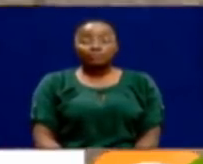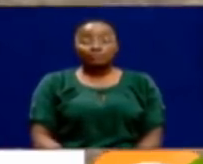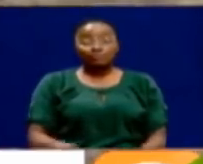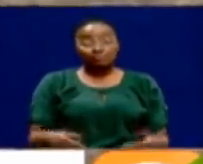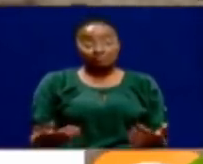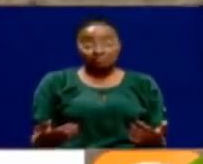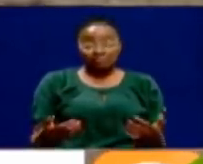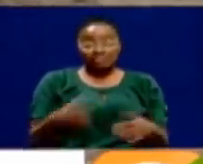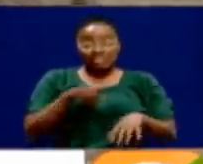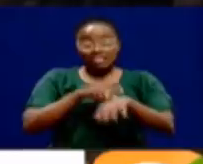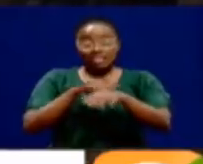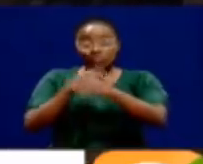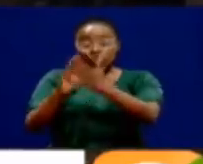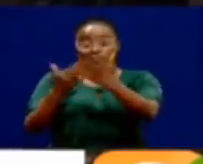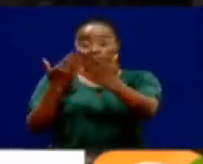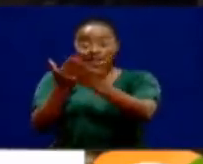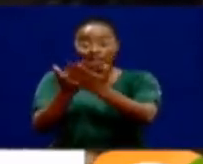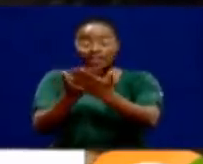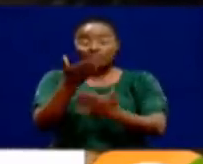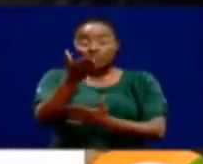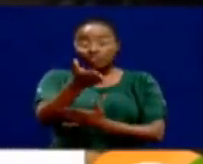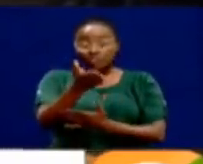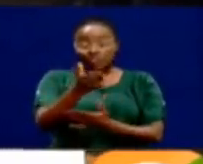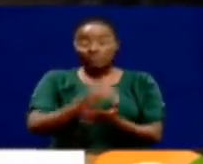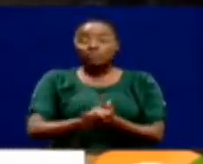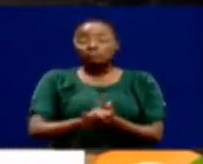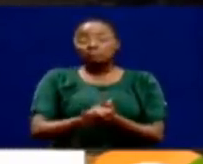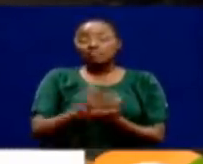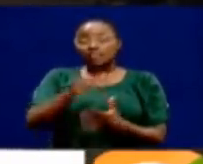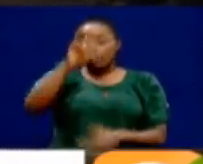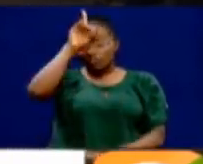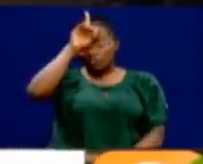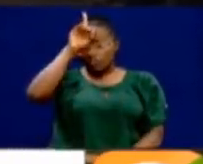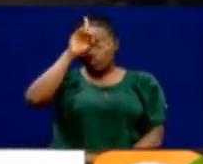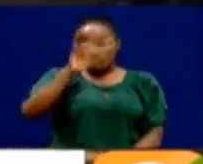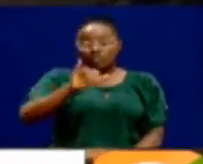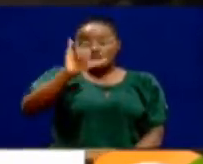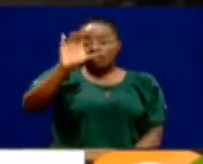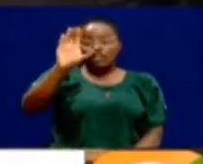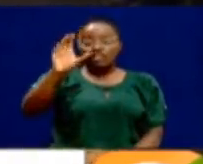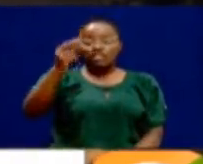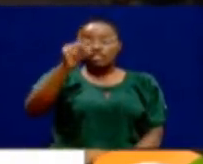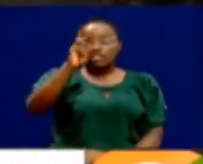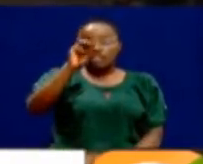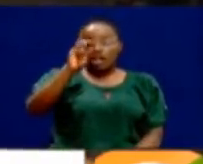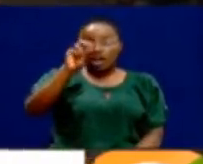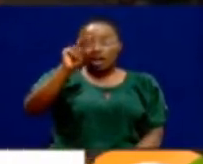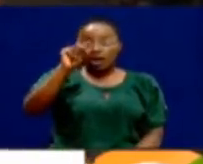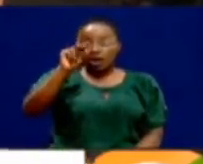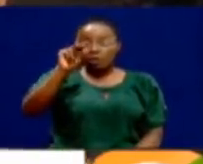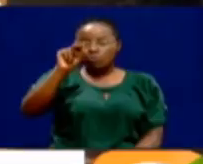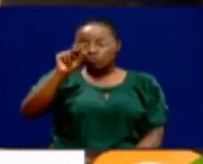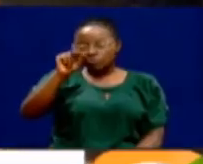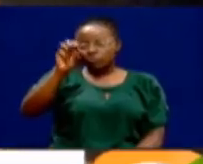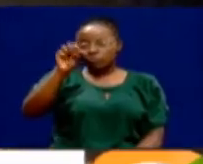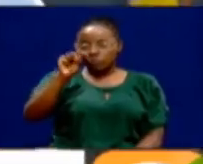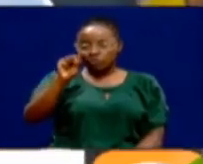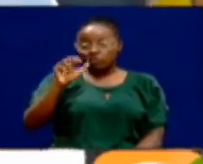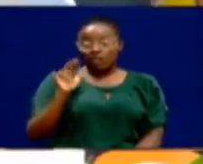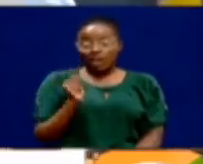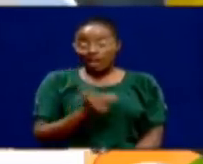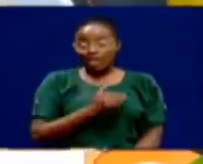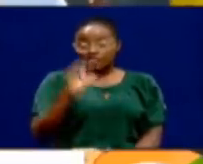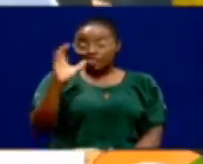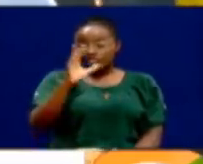And yet, when we arrived at Nkoipiriri village in Ichamos in Baringo County, we,